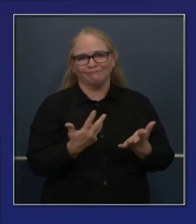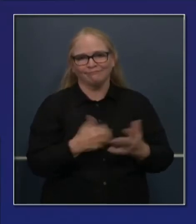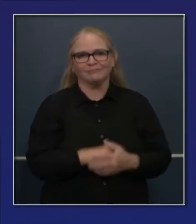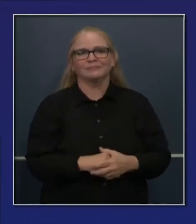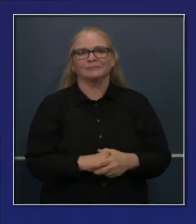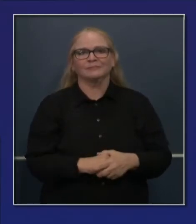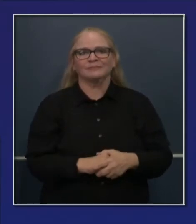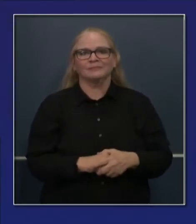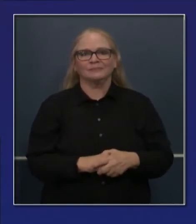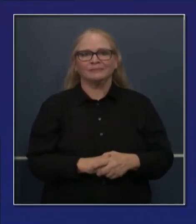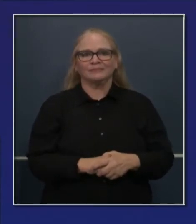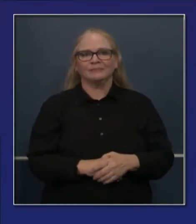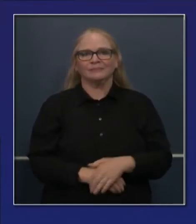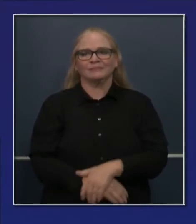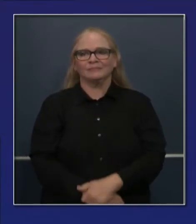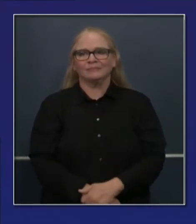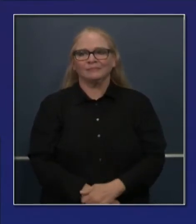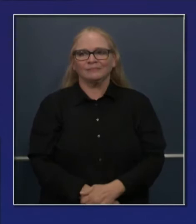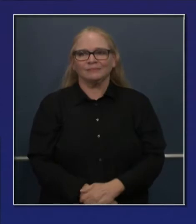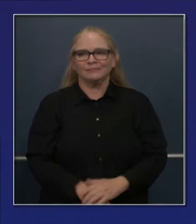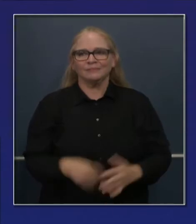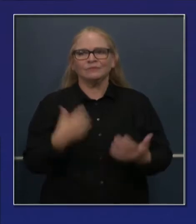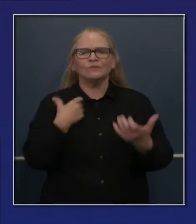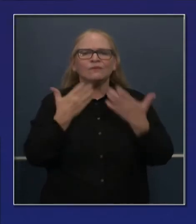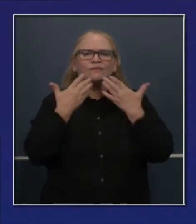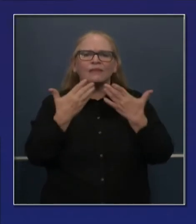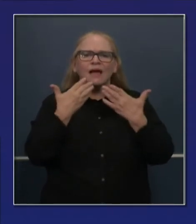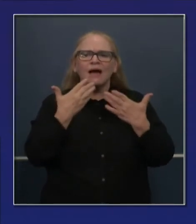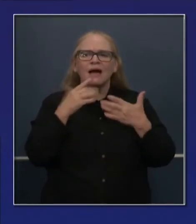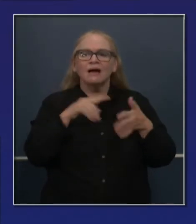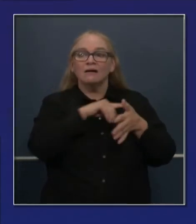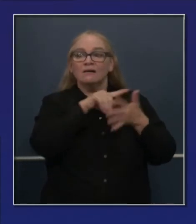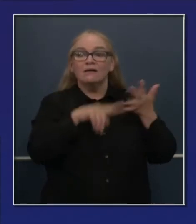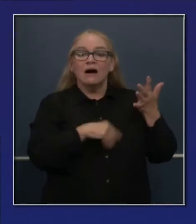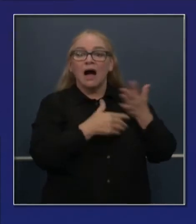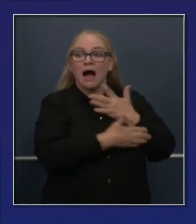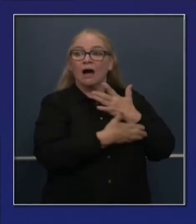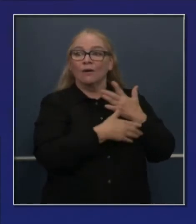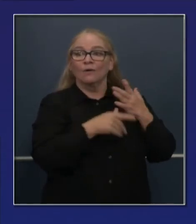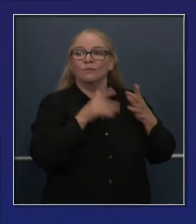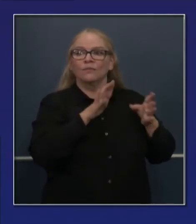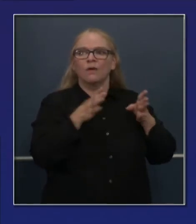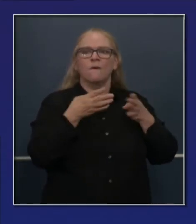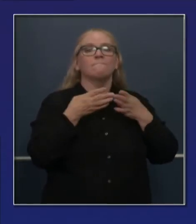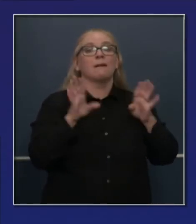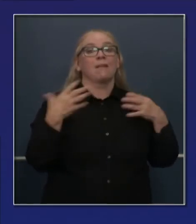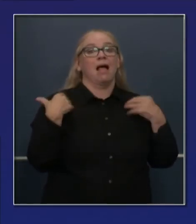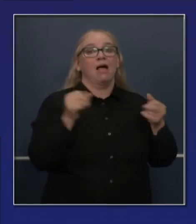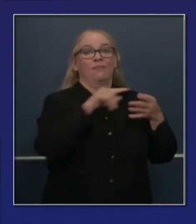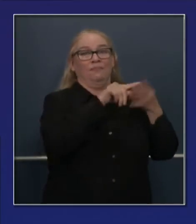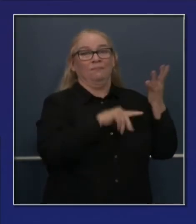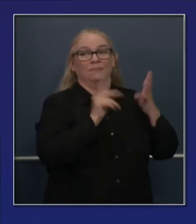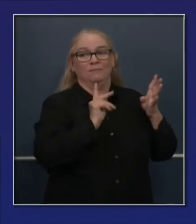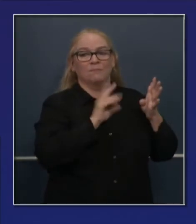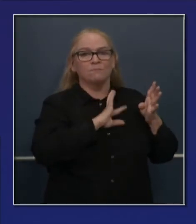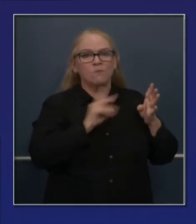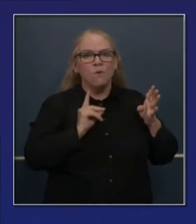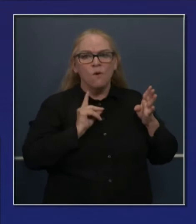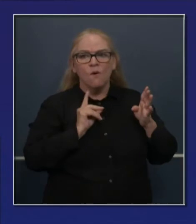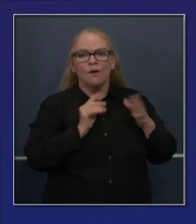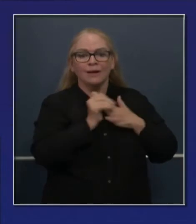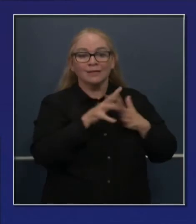modifications to their stay-at-home order. I want to thank their health officer and their county board of supervisors, among many others, for their leadership in this